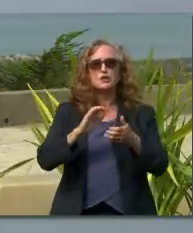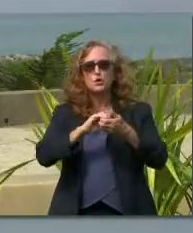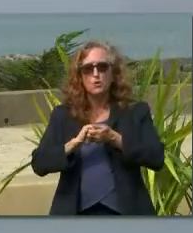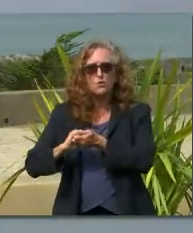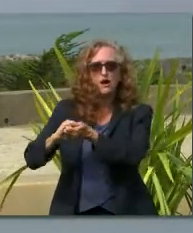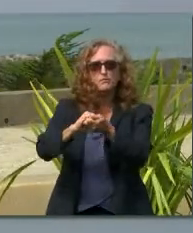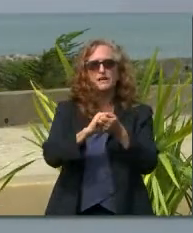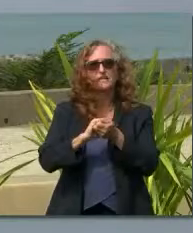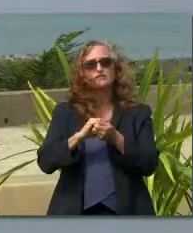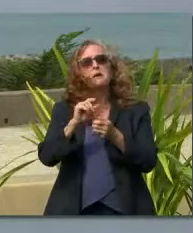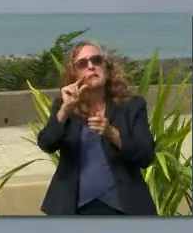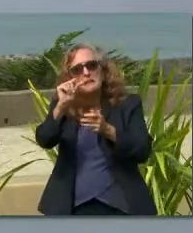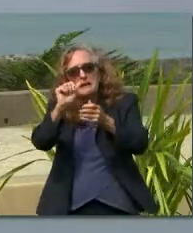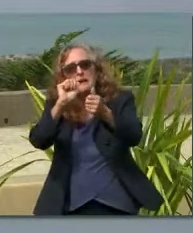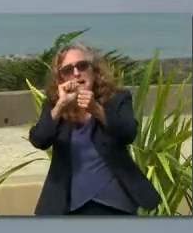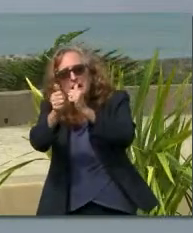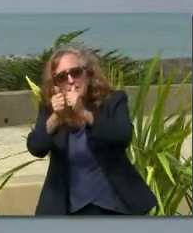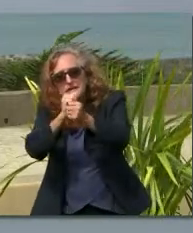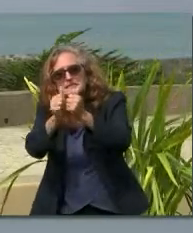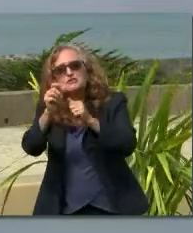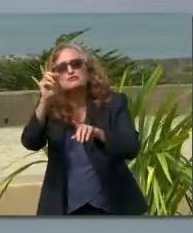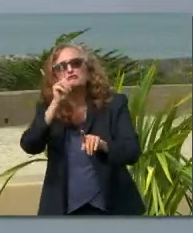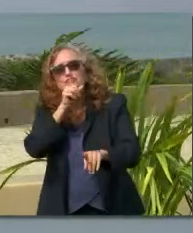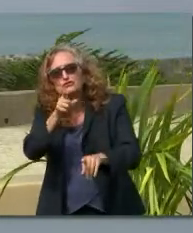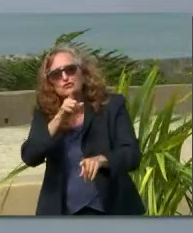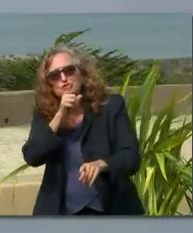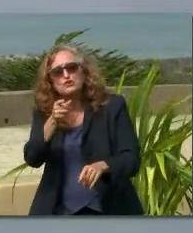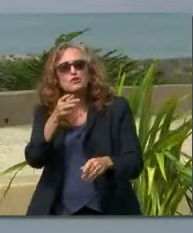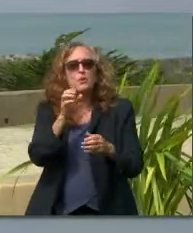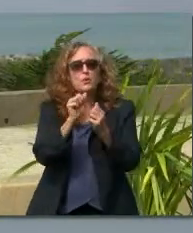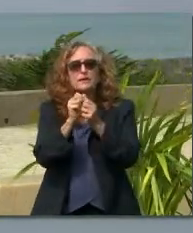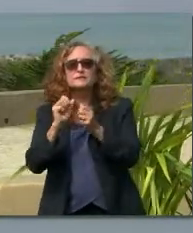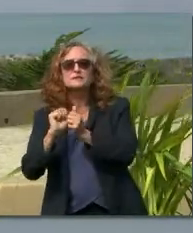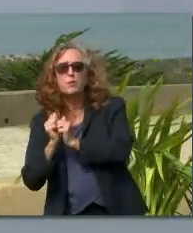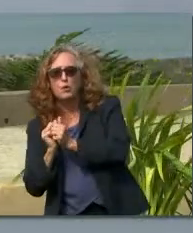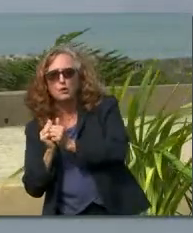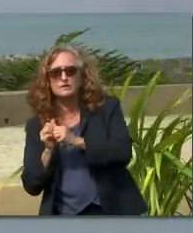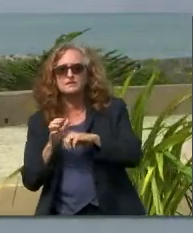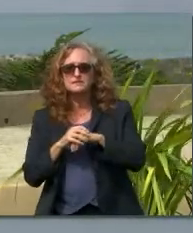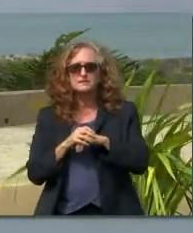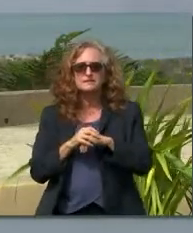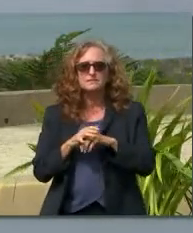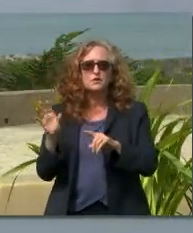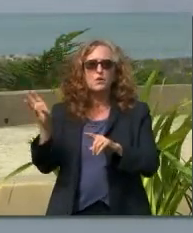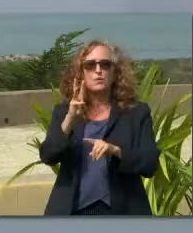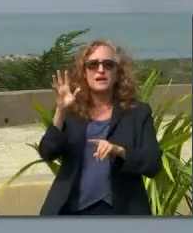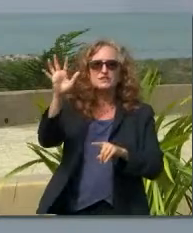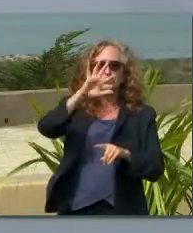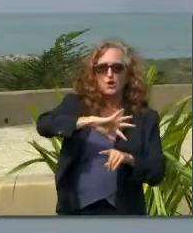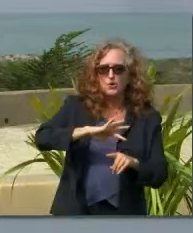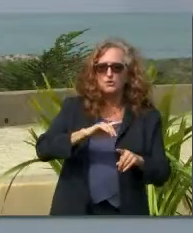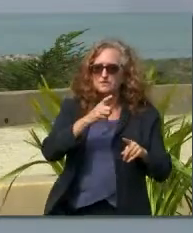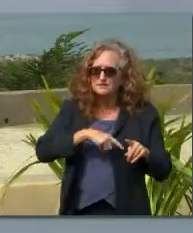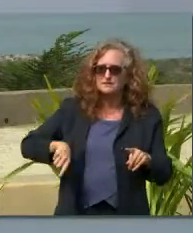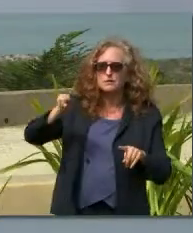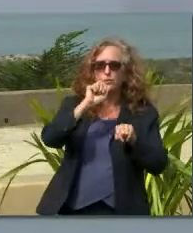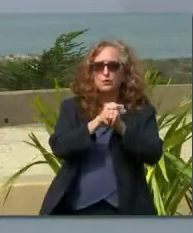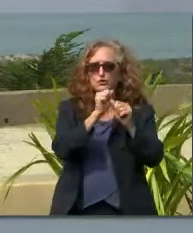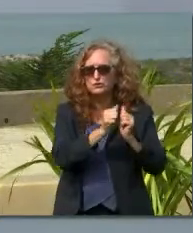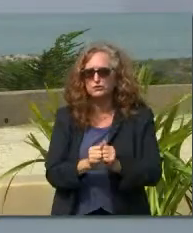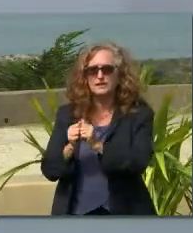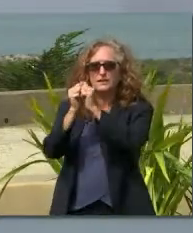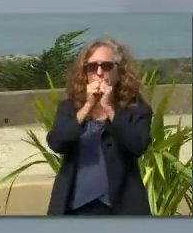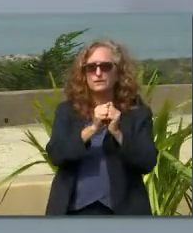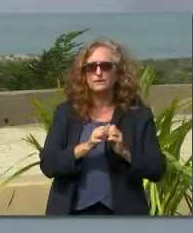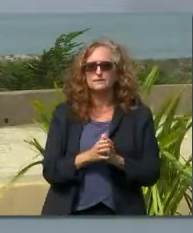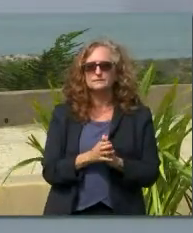the vernacular, as John and Jay were jawing at each other with sports, in the vernacular, the West Coast offense. Some we know well